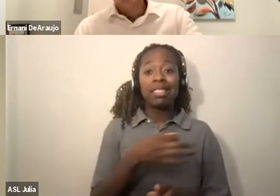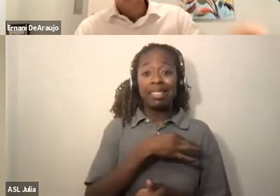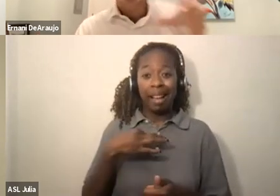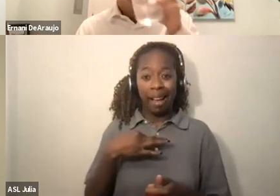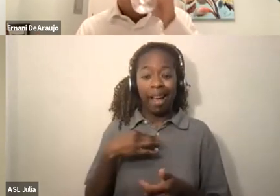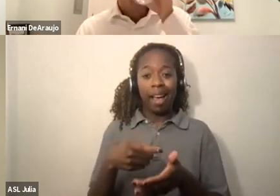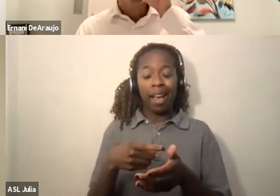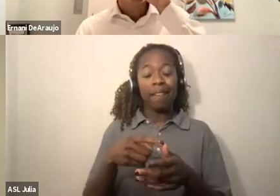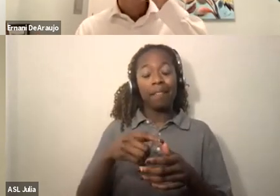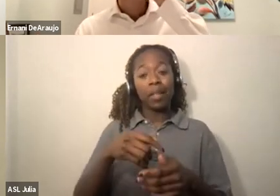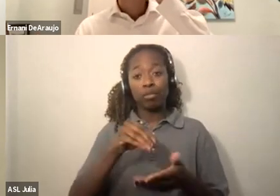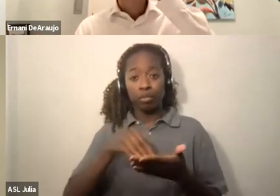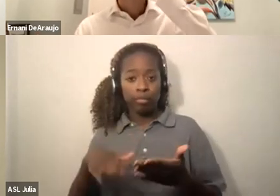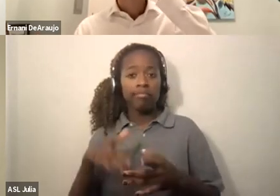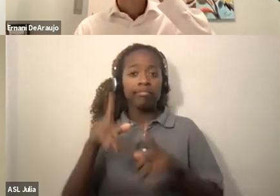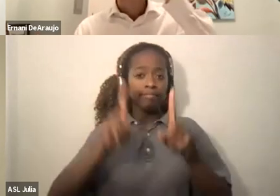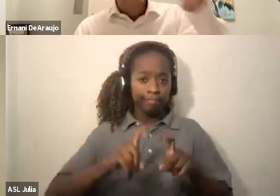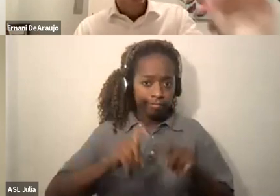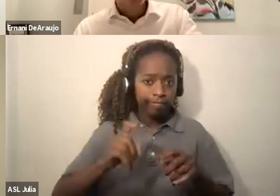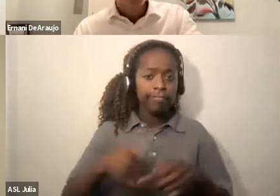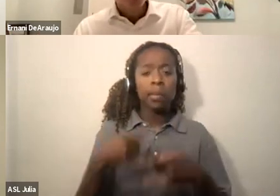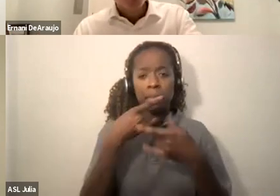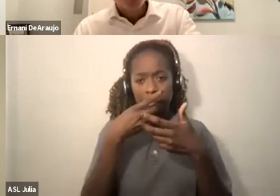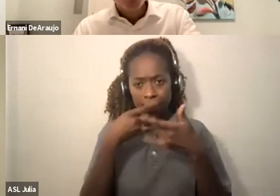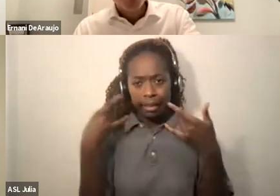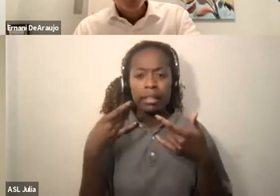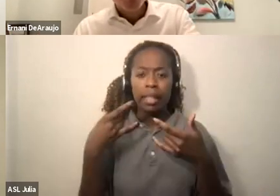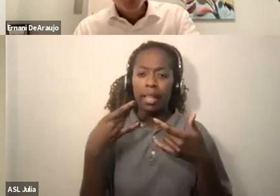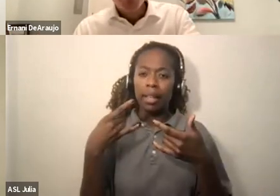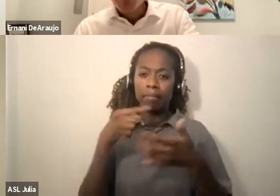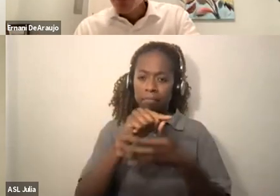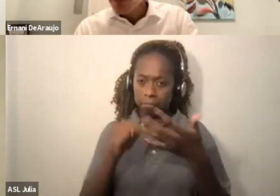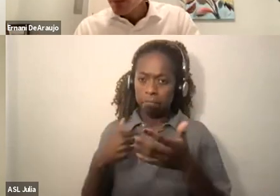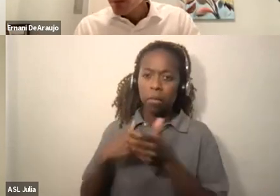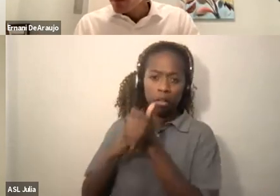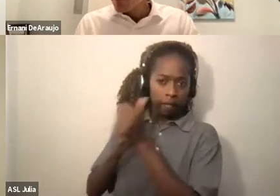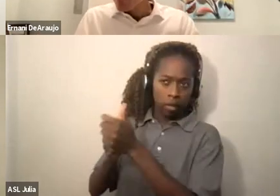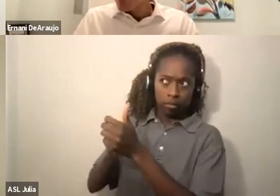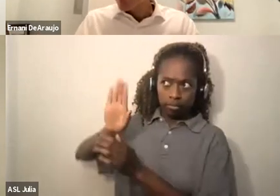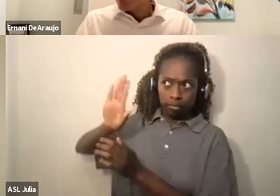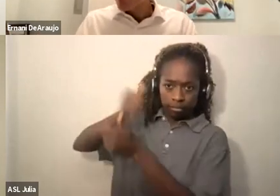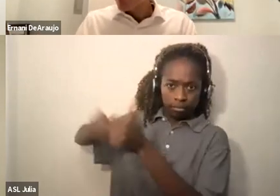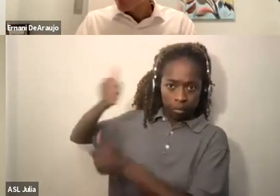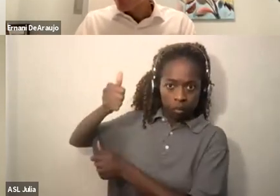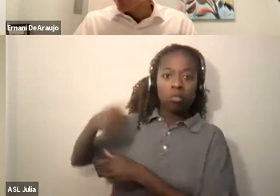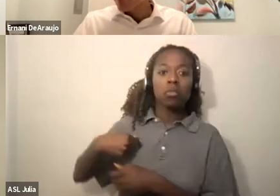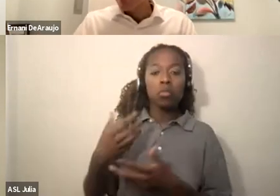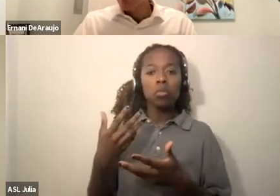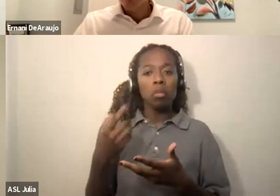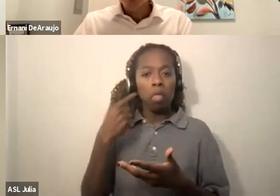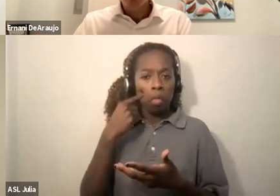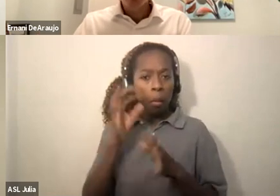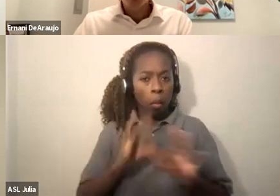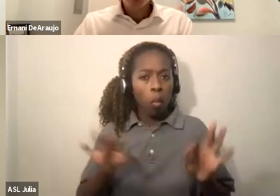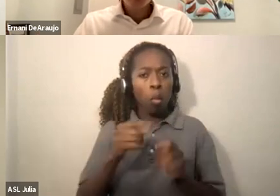staff and and then masking and we just thought it was important to be able to um have school committee approval on these matters